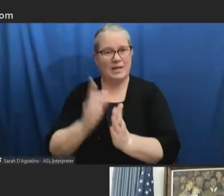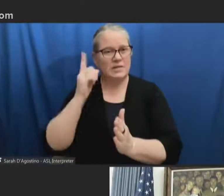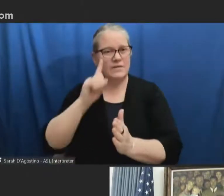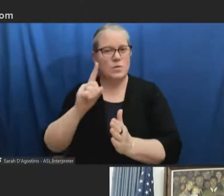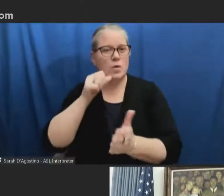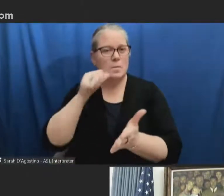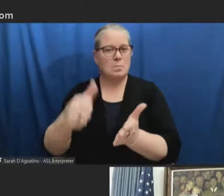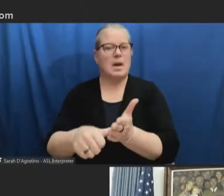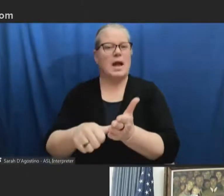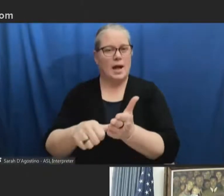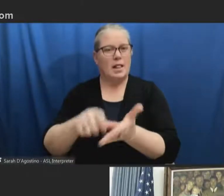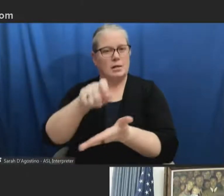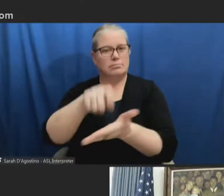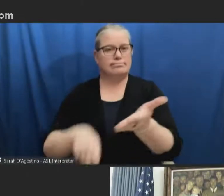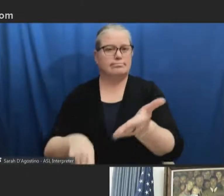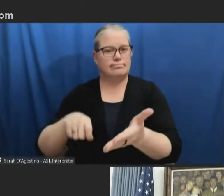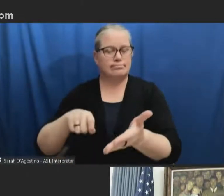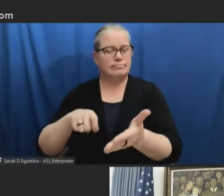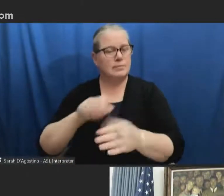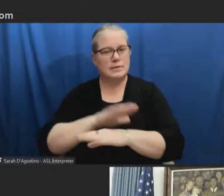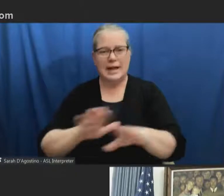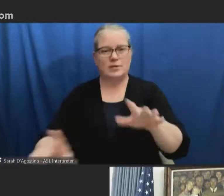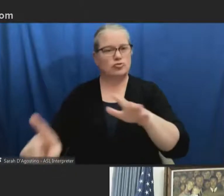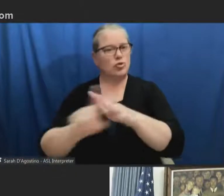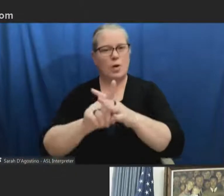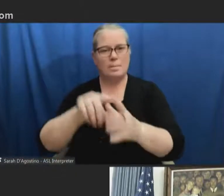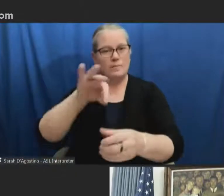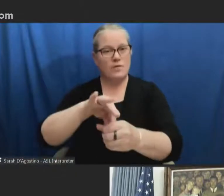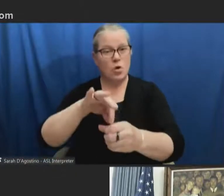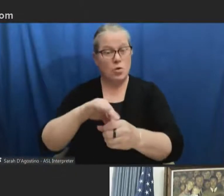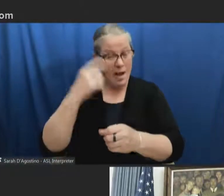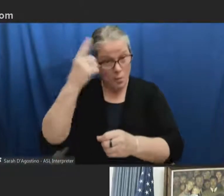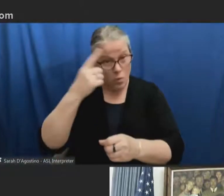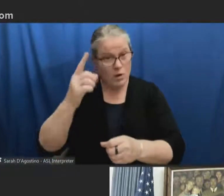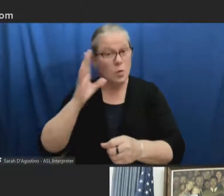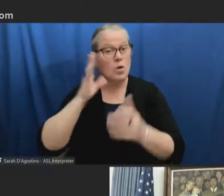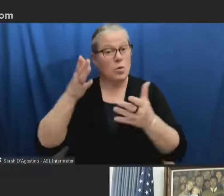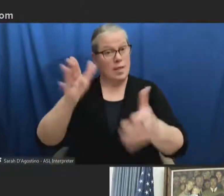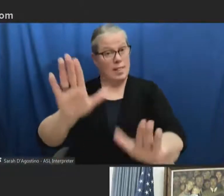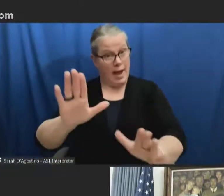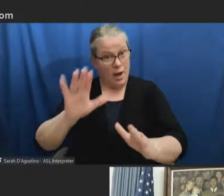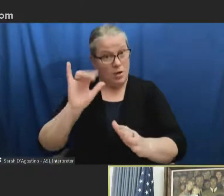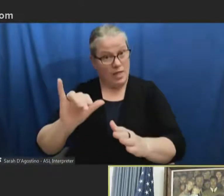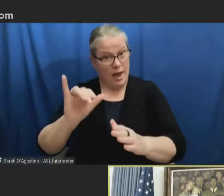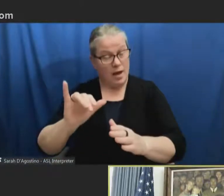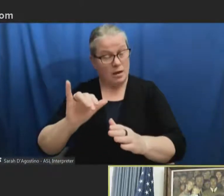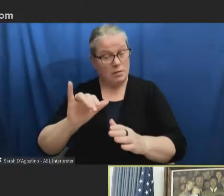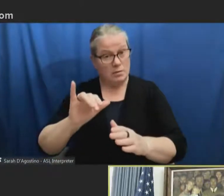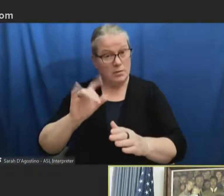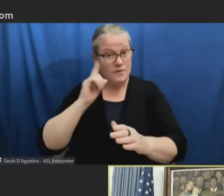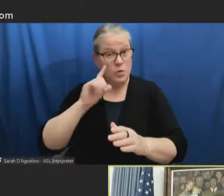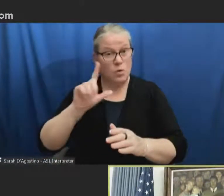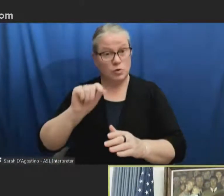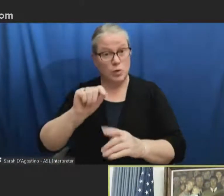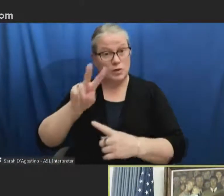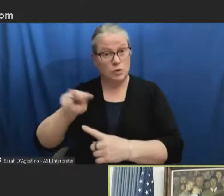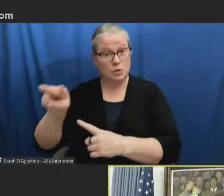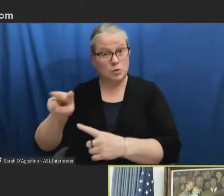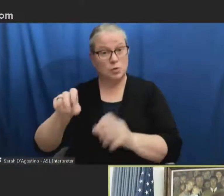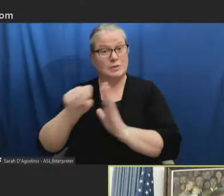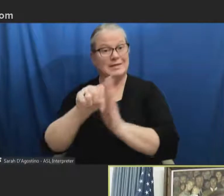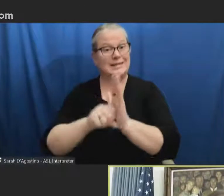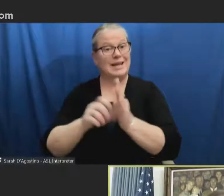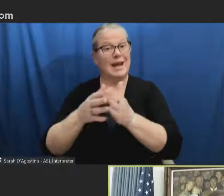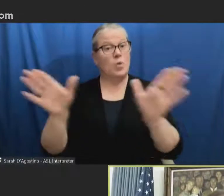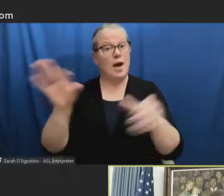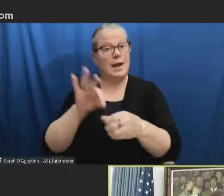excuse absentee voting for the 2022 statewide election. I think it's the right thing to do. I think we